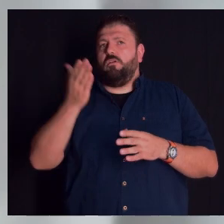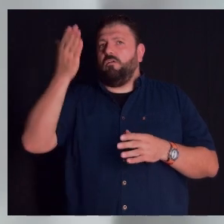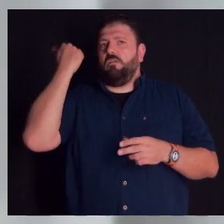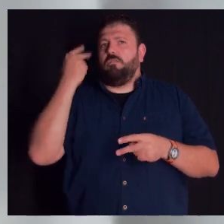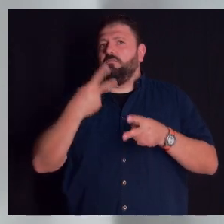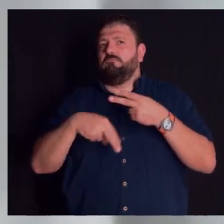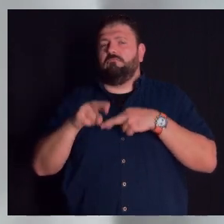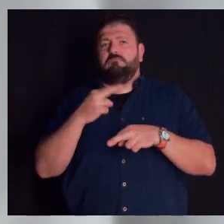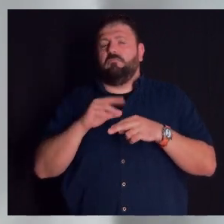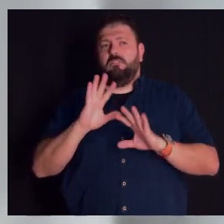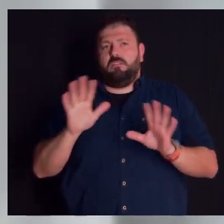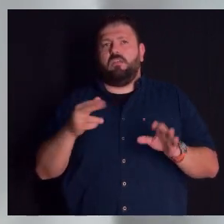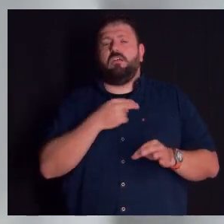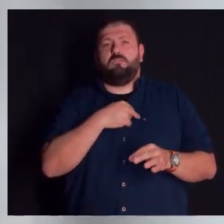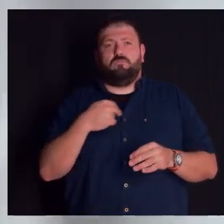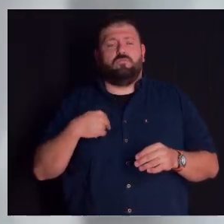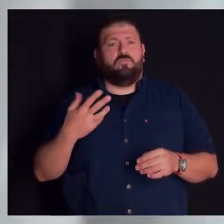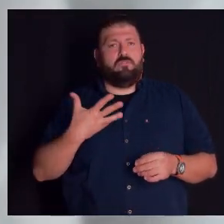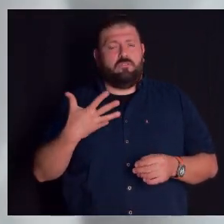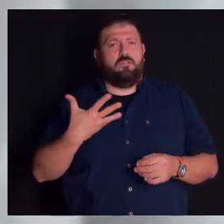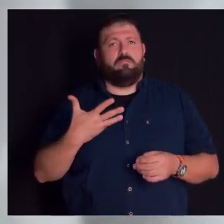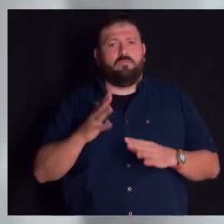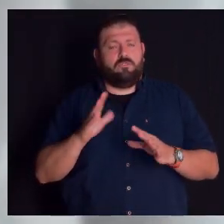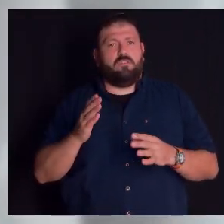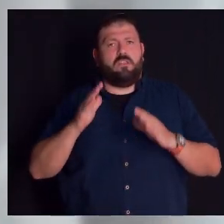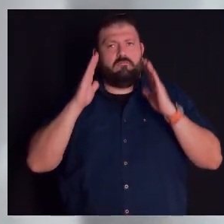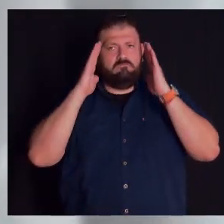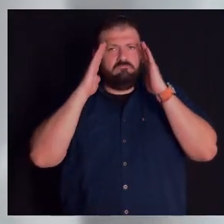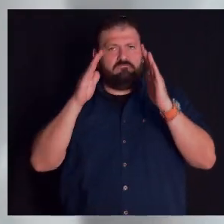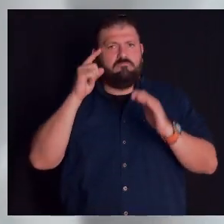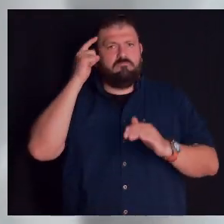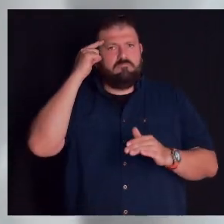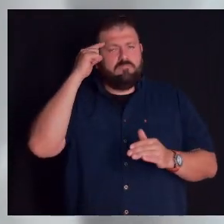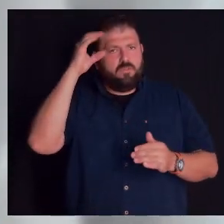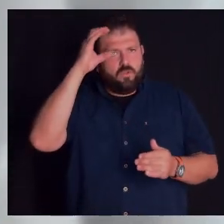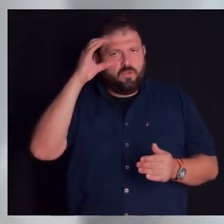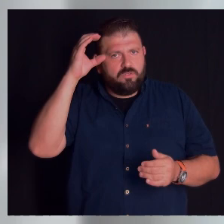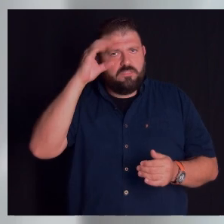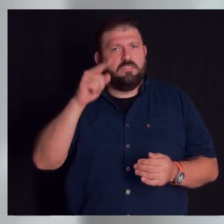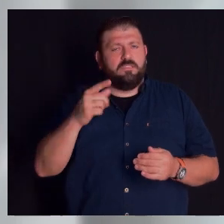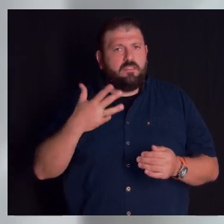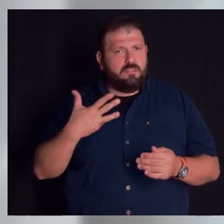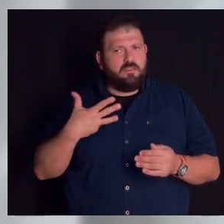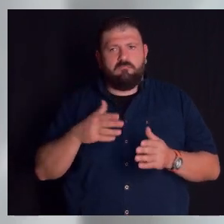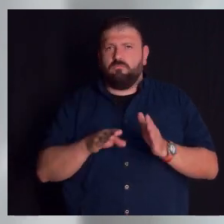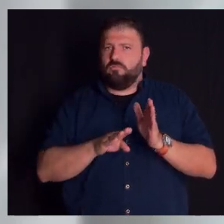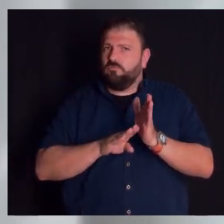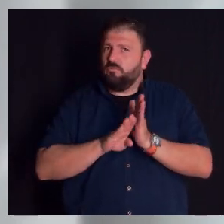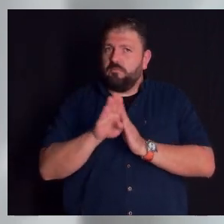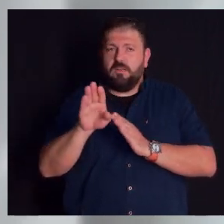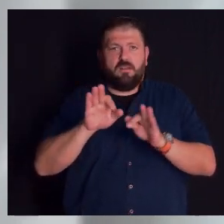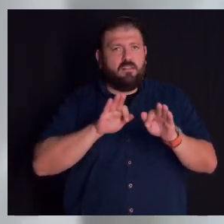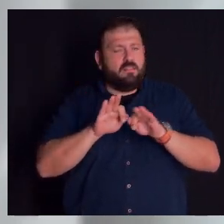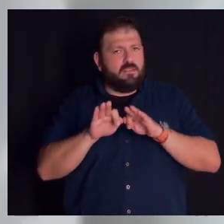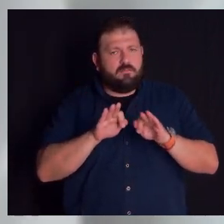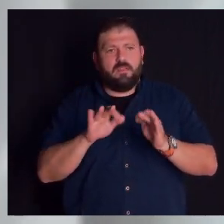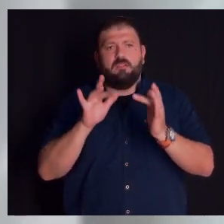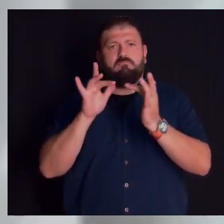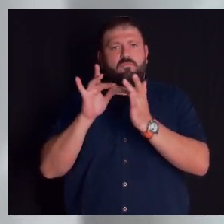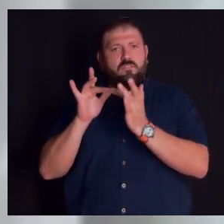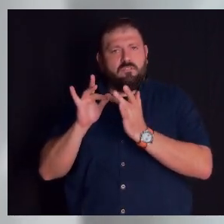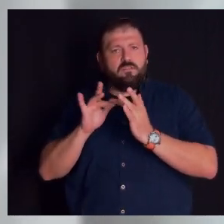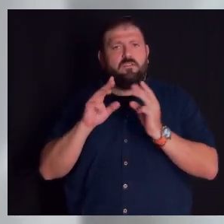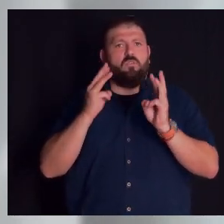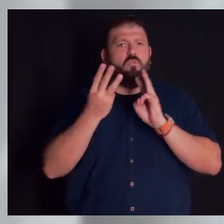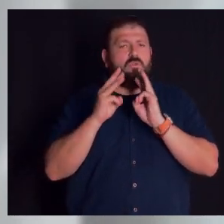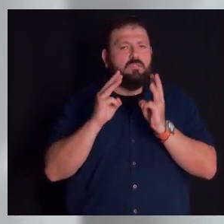This won't go on like it used to be. I mean, we must be aware that we need to move